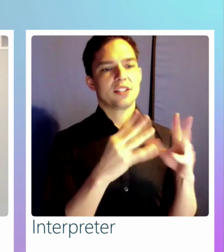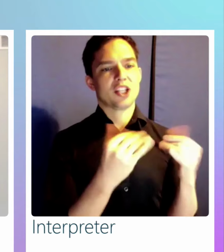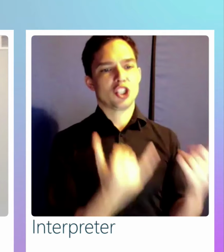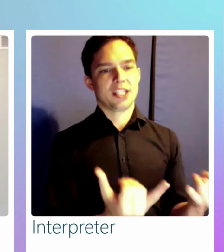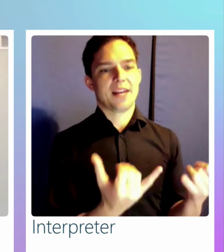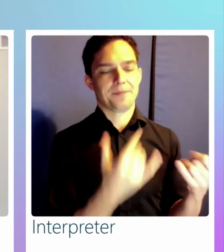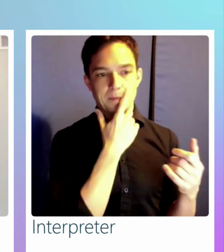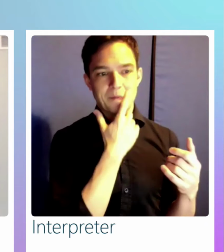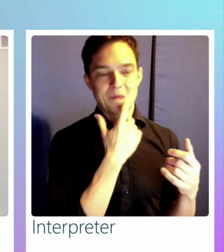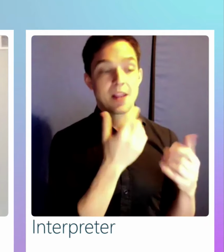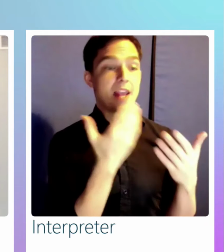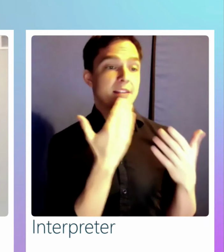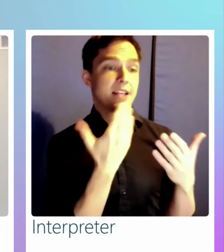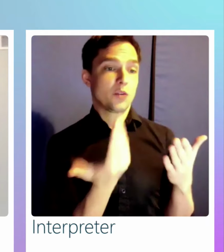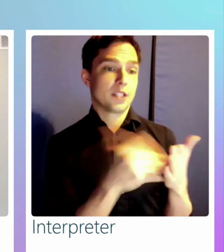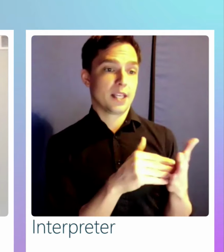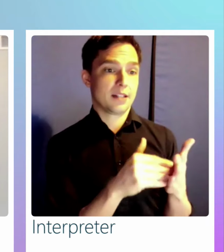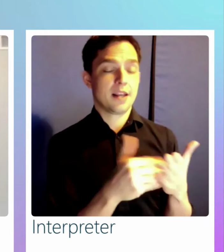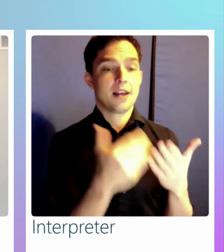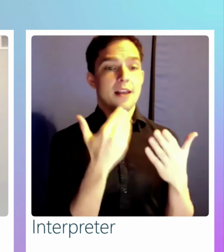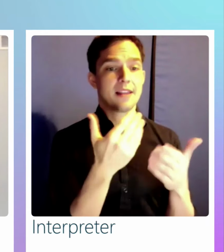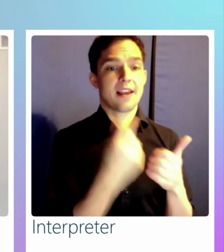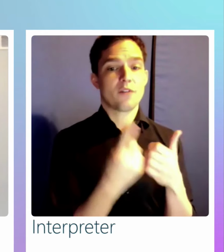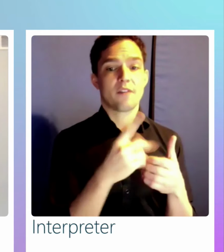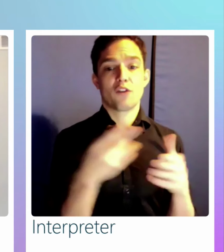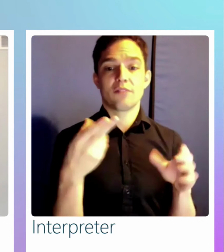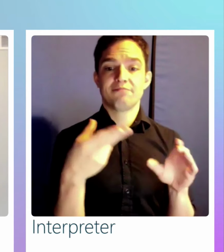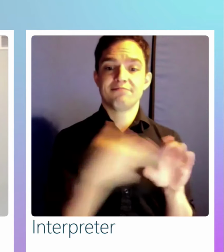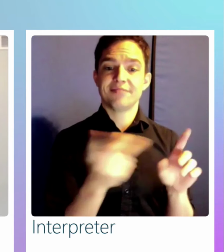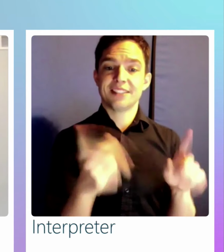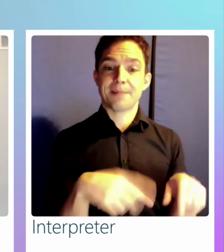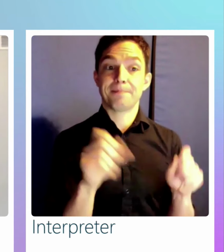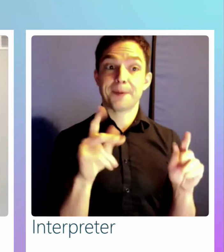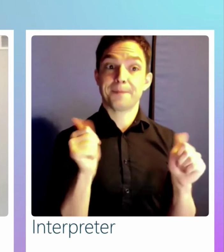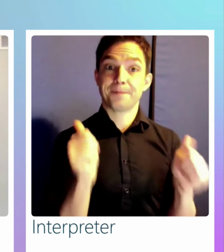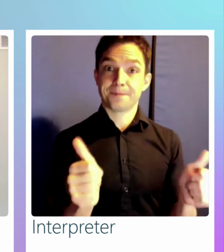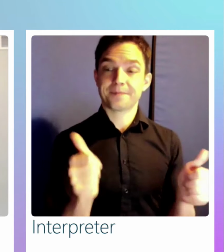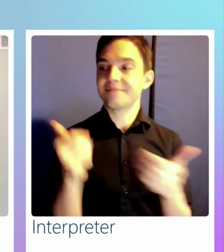today, and I want to thank you again and thank everyone for attending. Thank you.